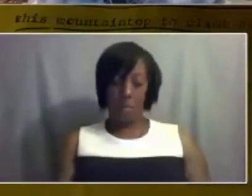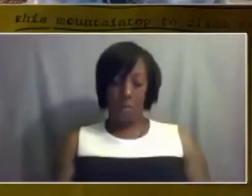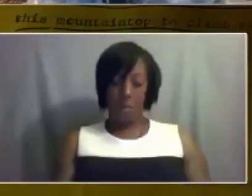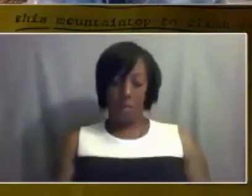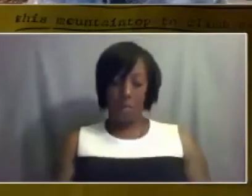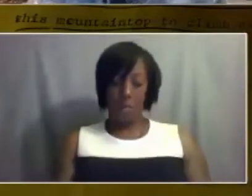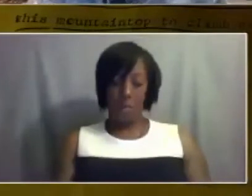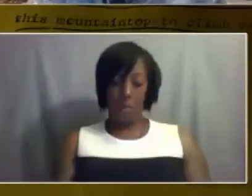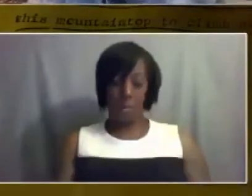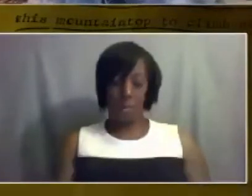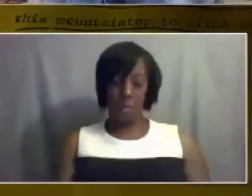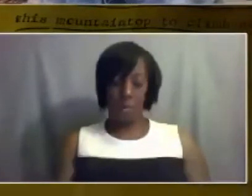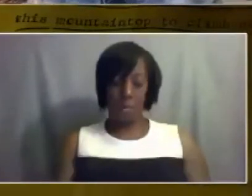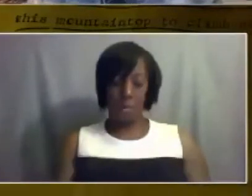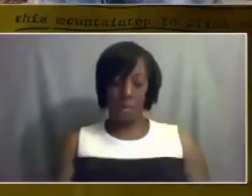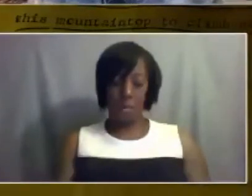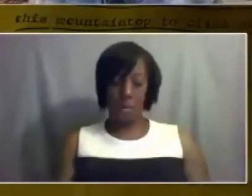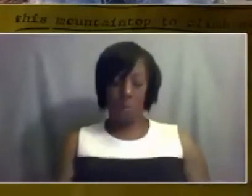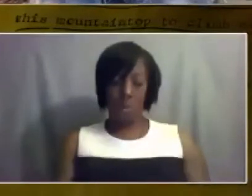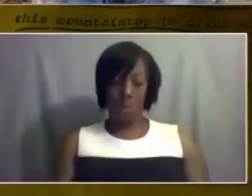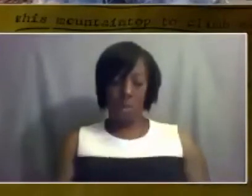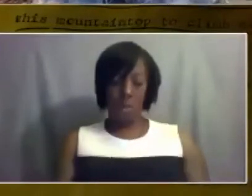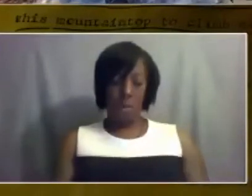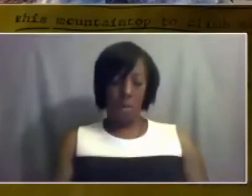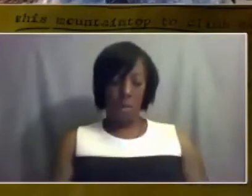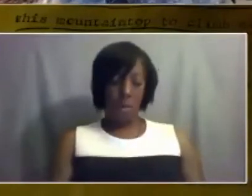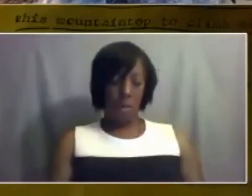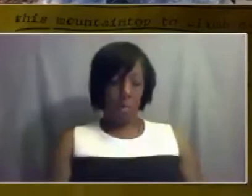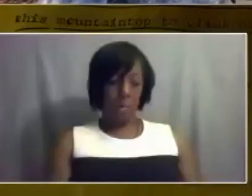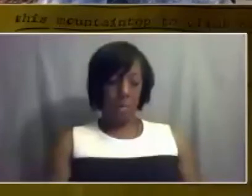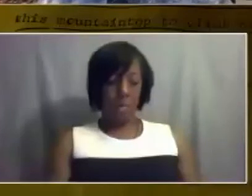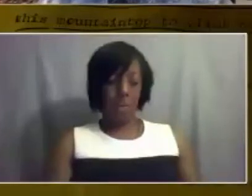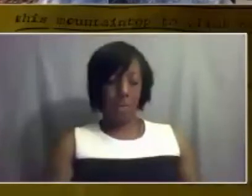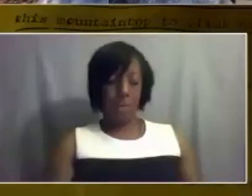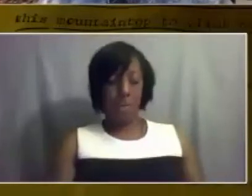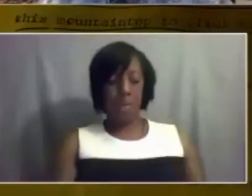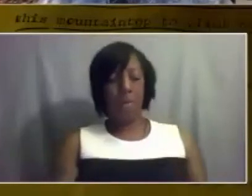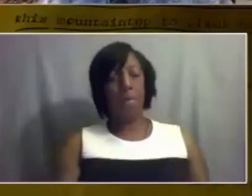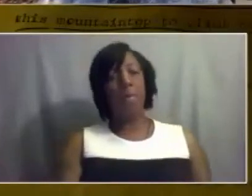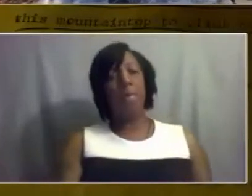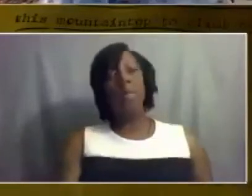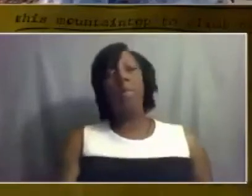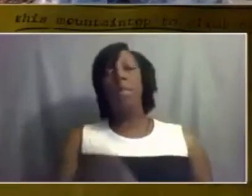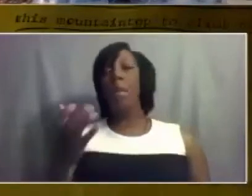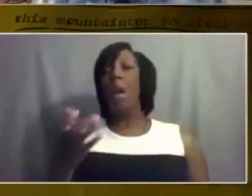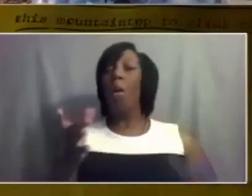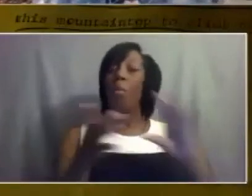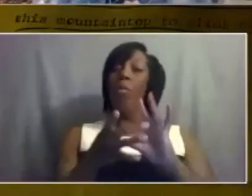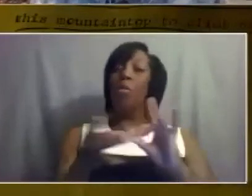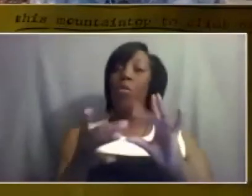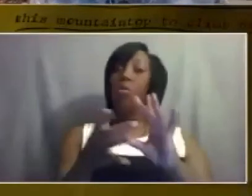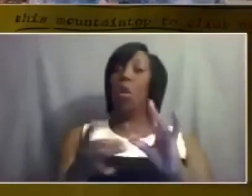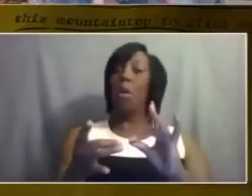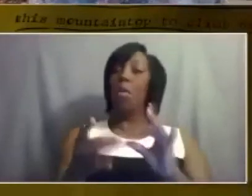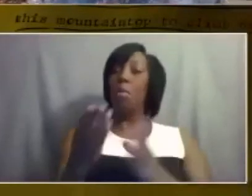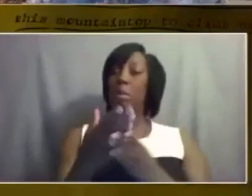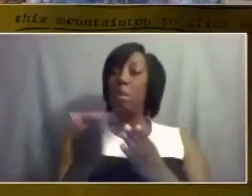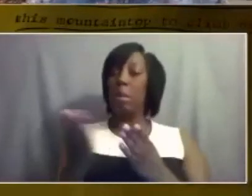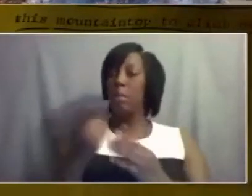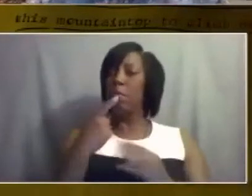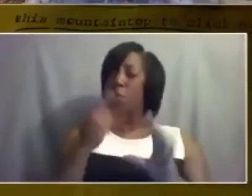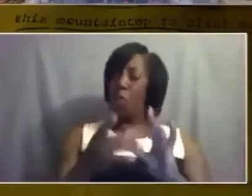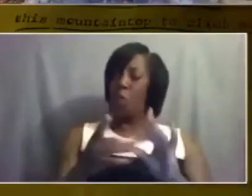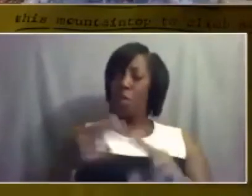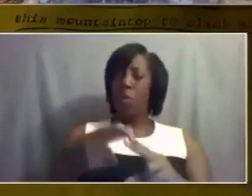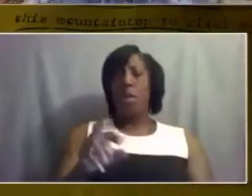that several of you have talked about, and I often invoke in speeches, which is this notion of a